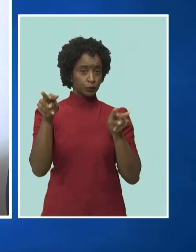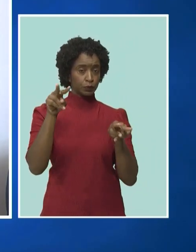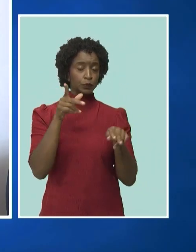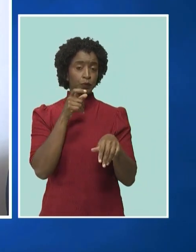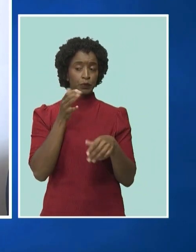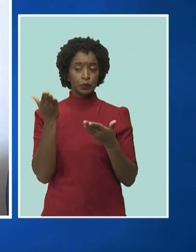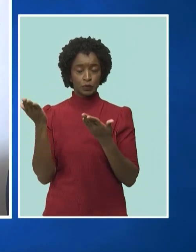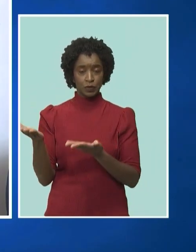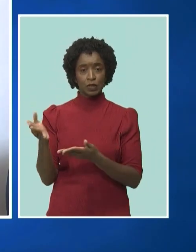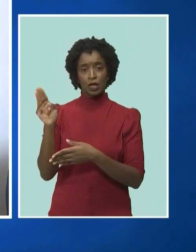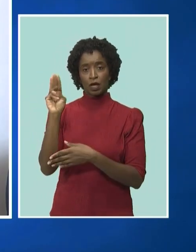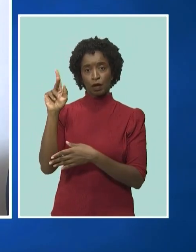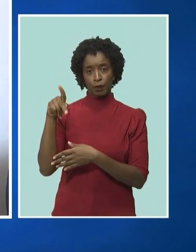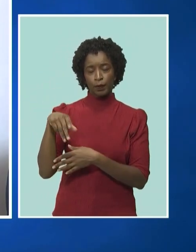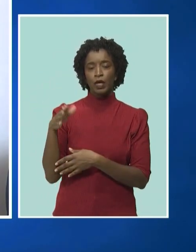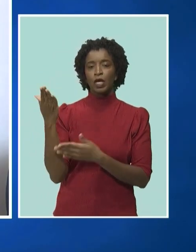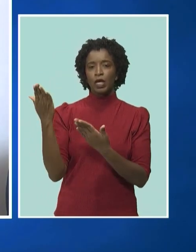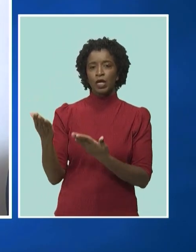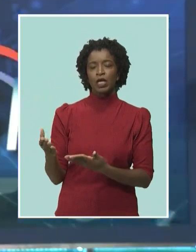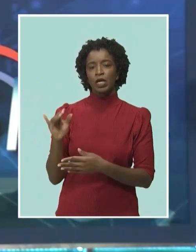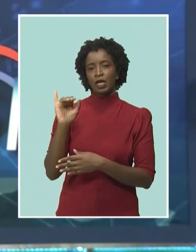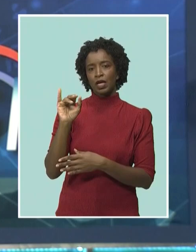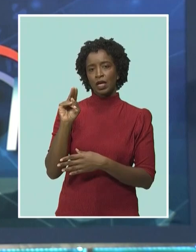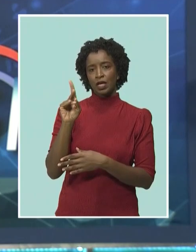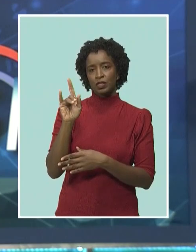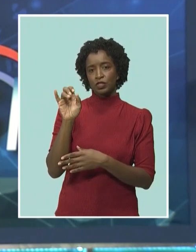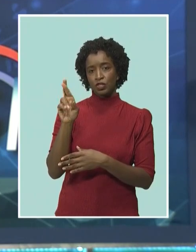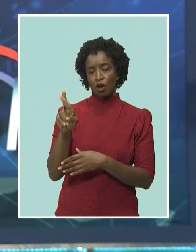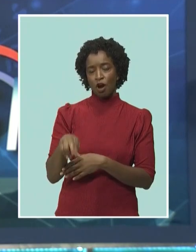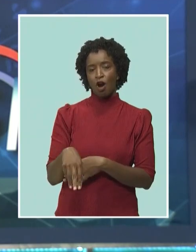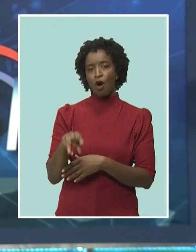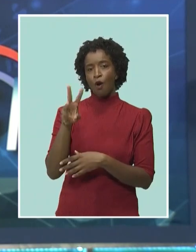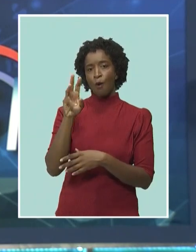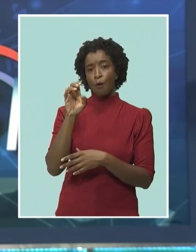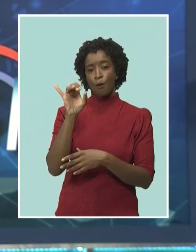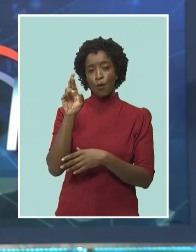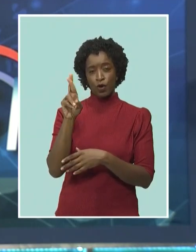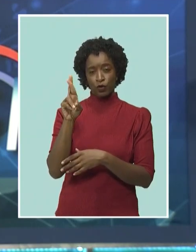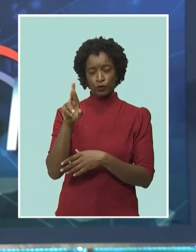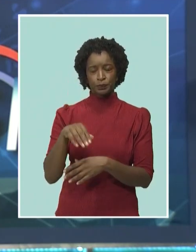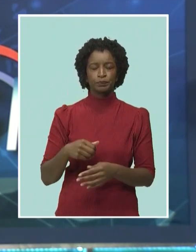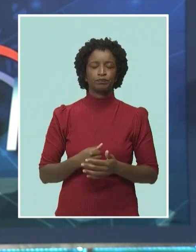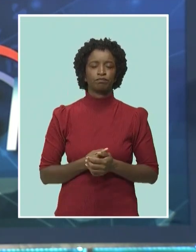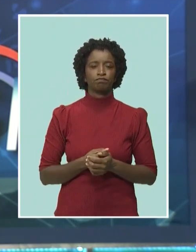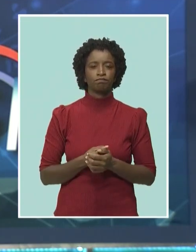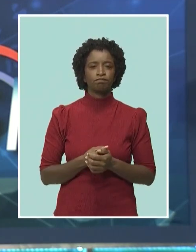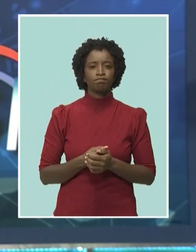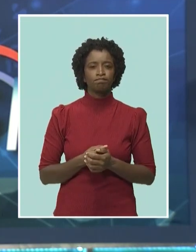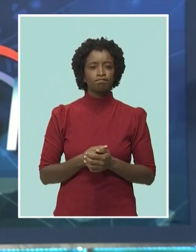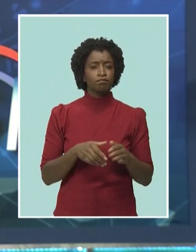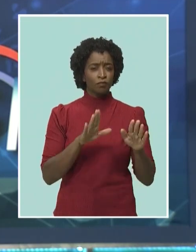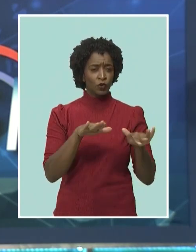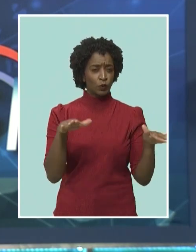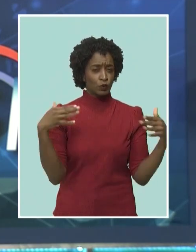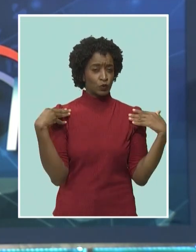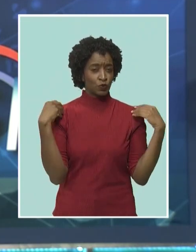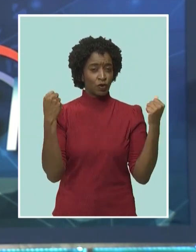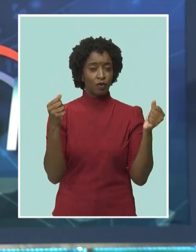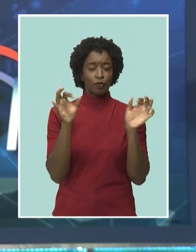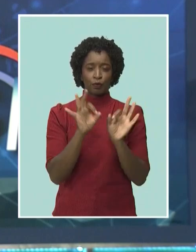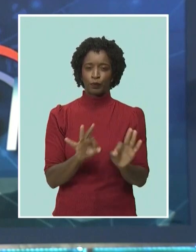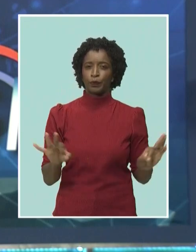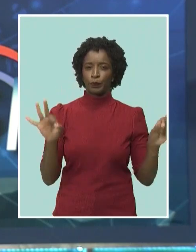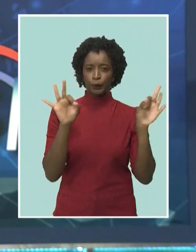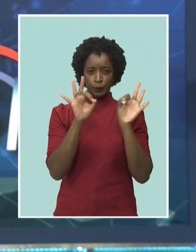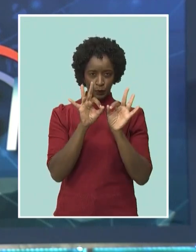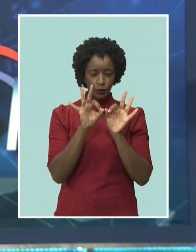in their rear. The health of the nation's children continues to be high priority. That was expressed this